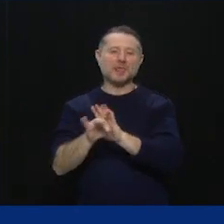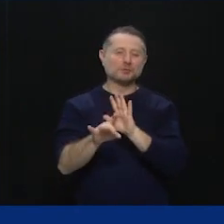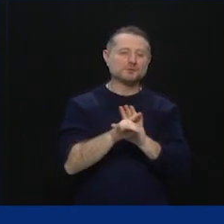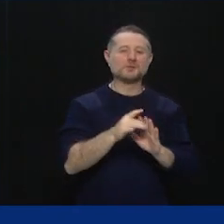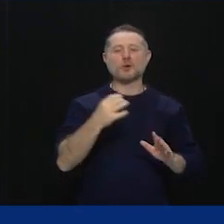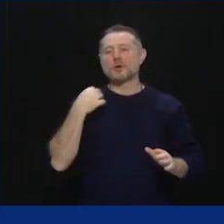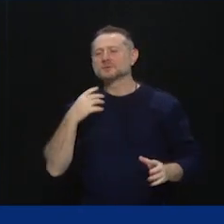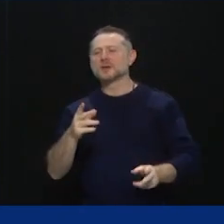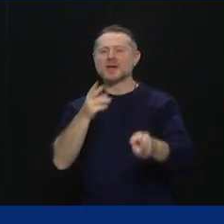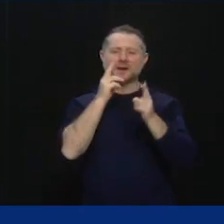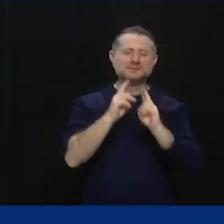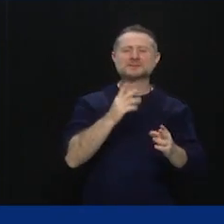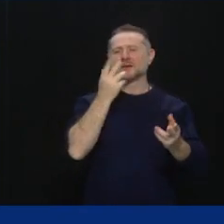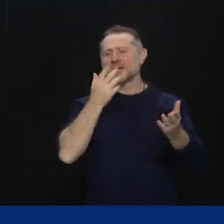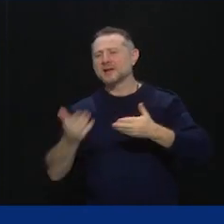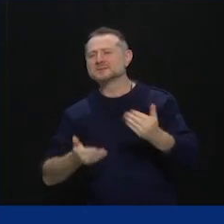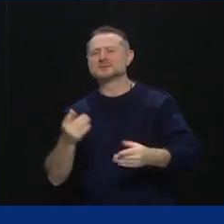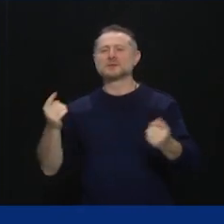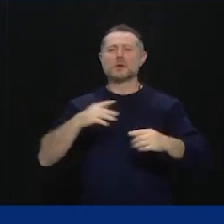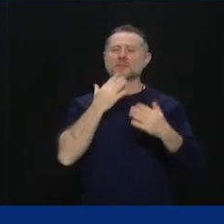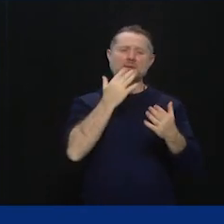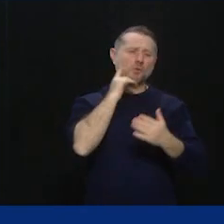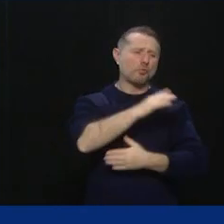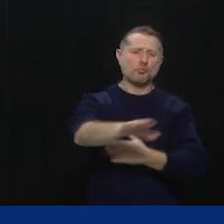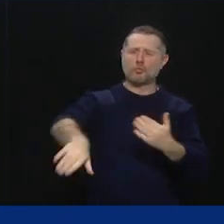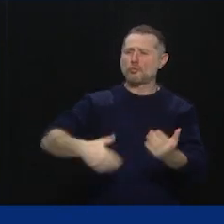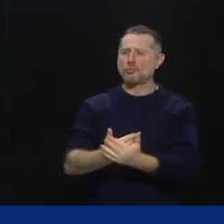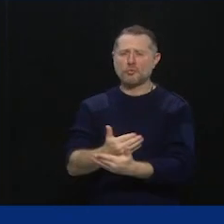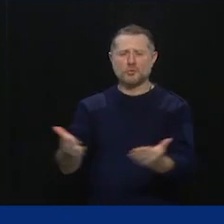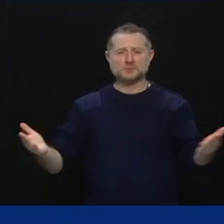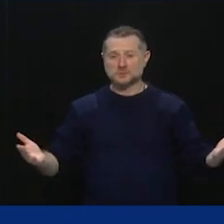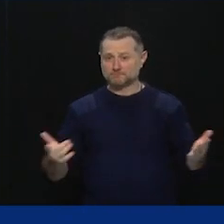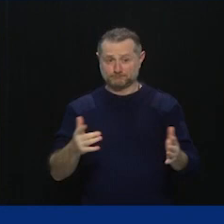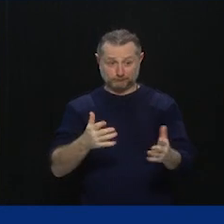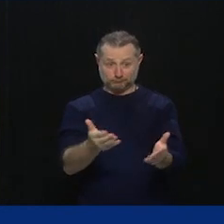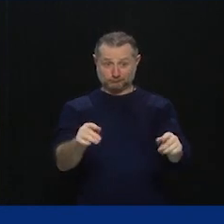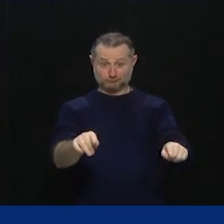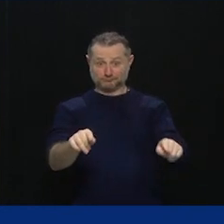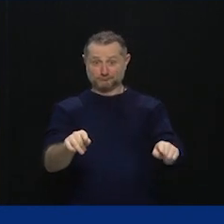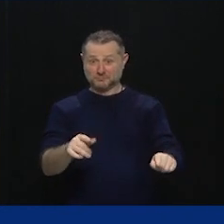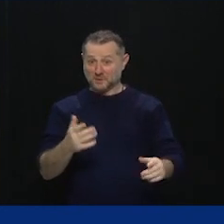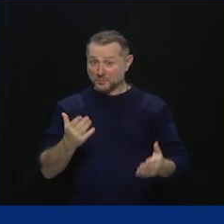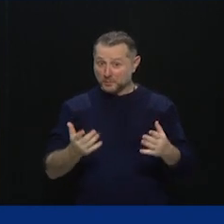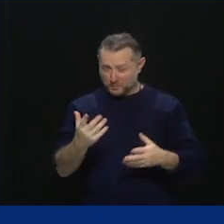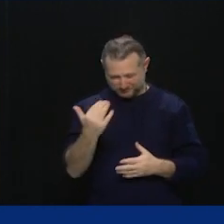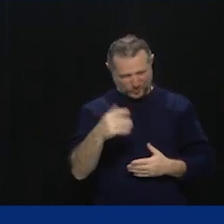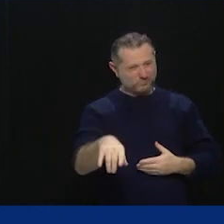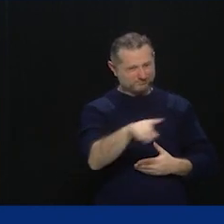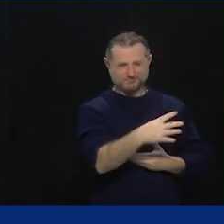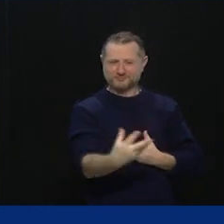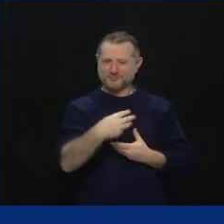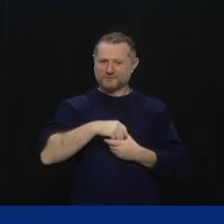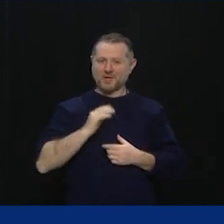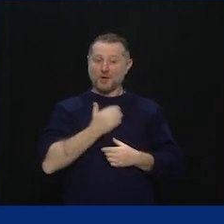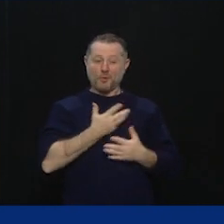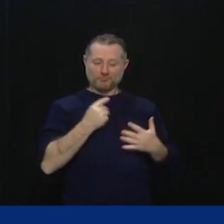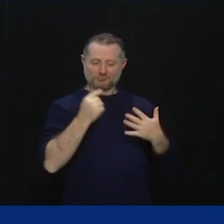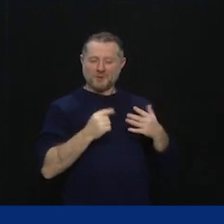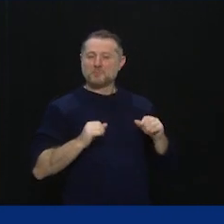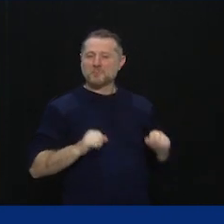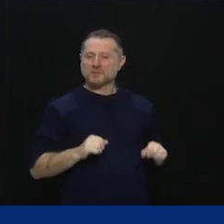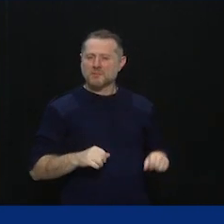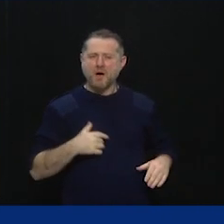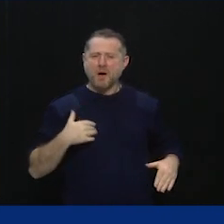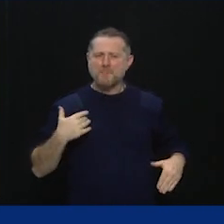all of you. I mean, I think anybody that's here is probably here because you had an impact on our ability to get this project going in one way or another. And